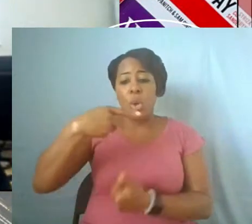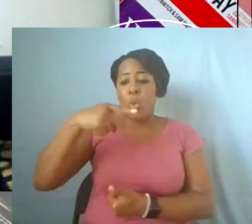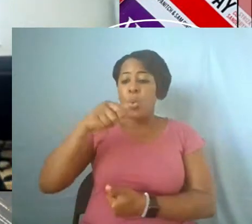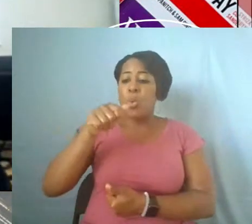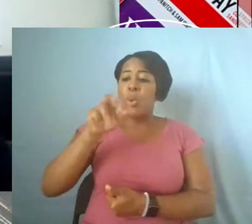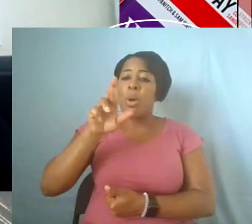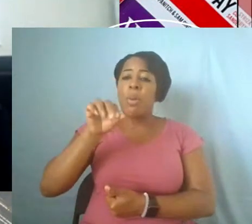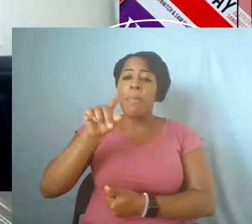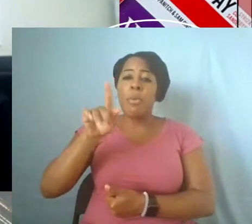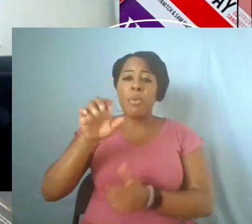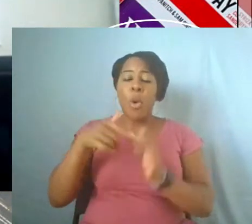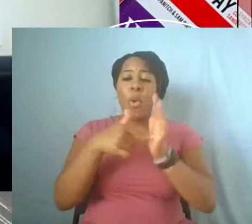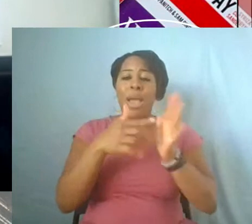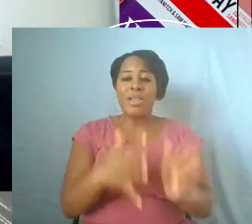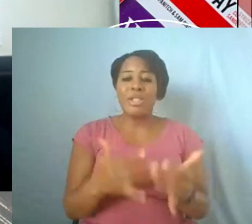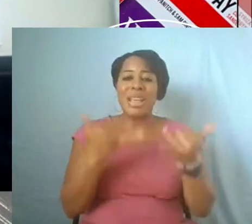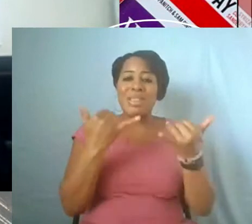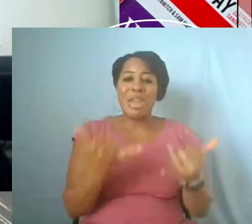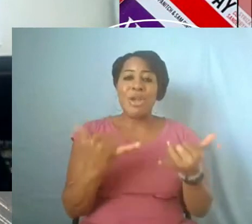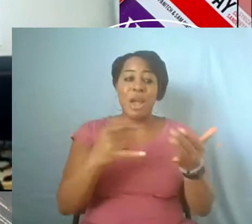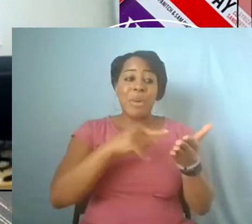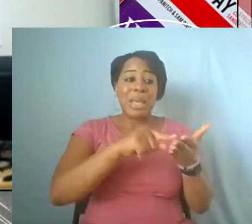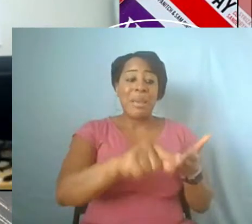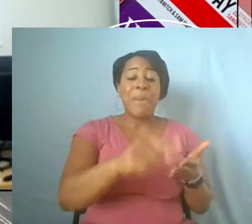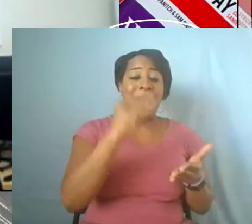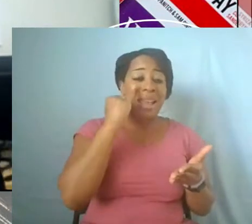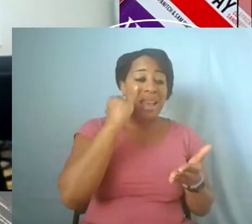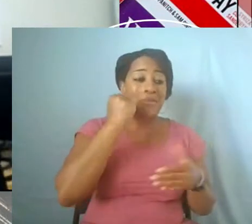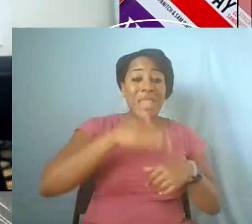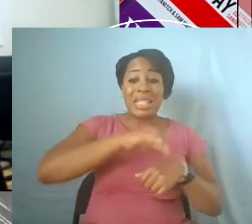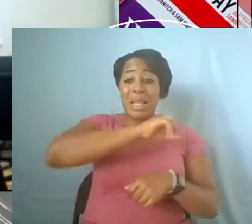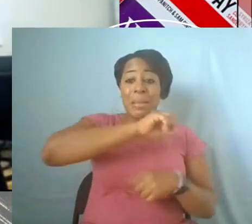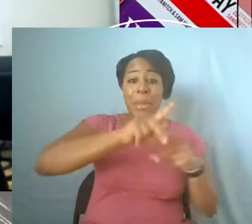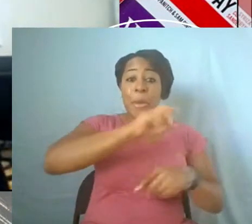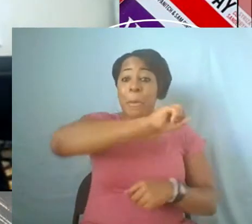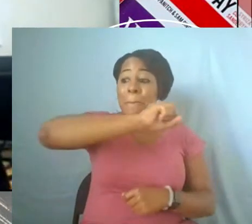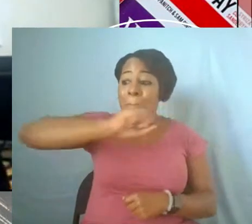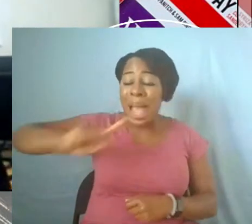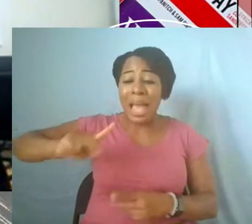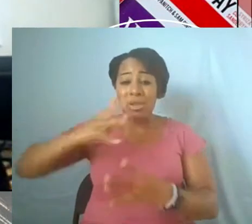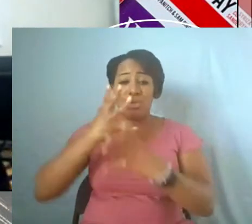now getting paid to send people back to prison than to re,